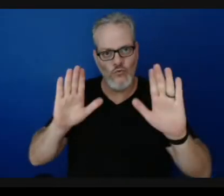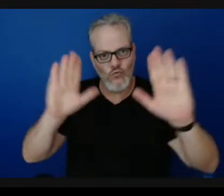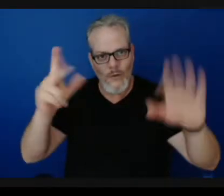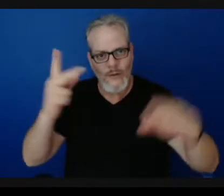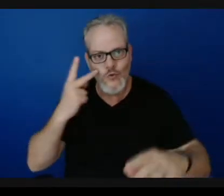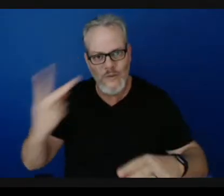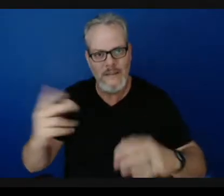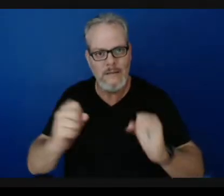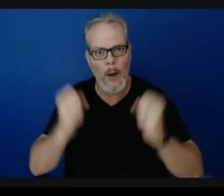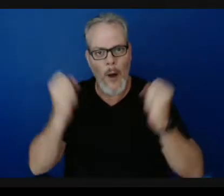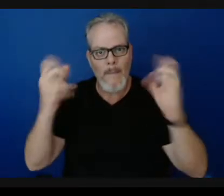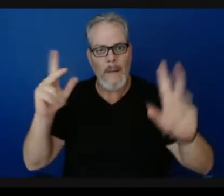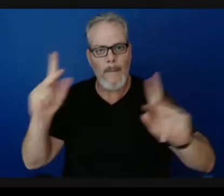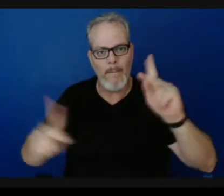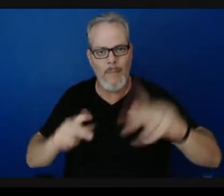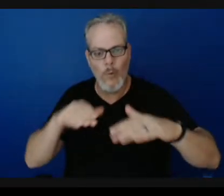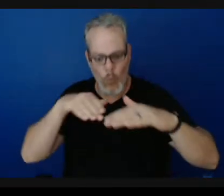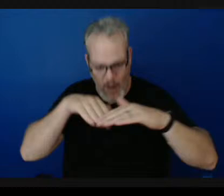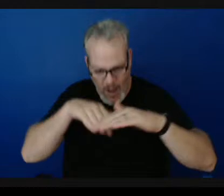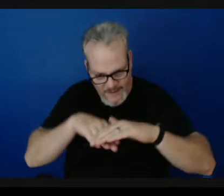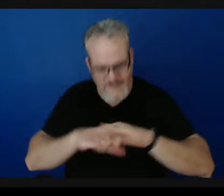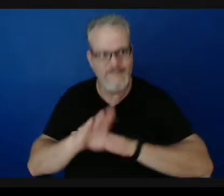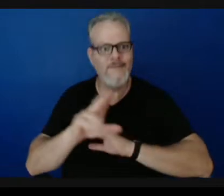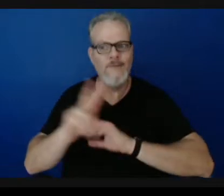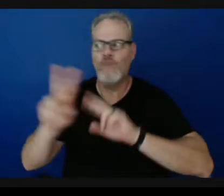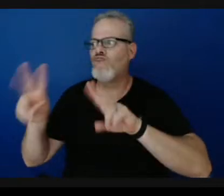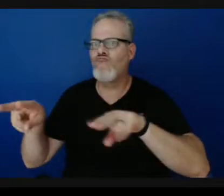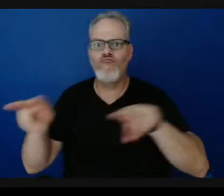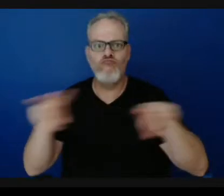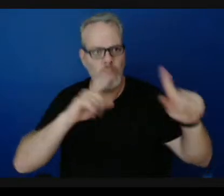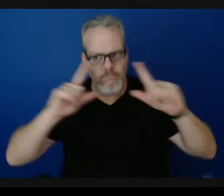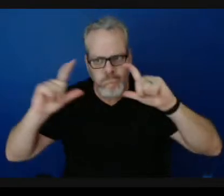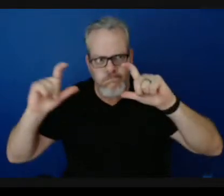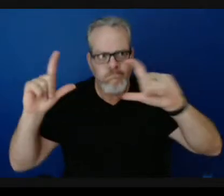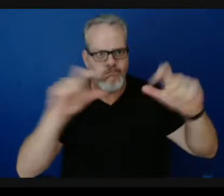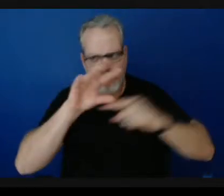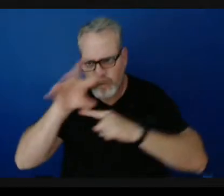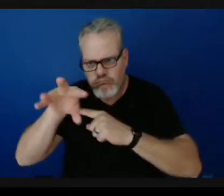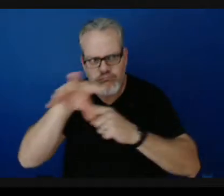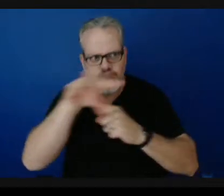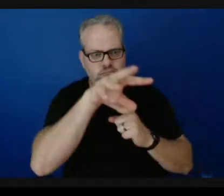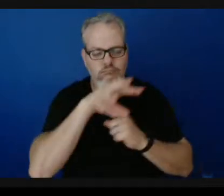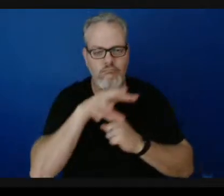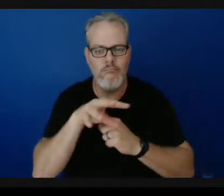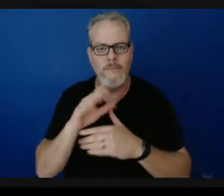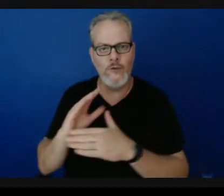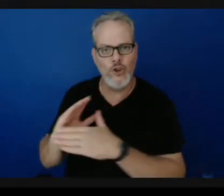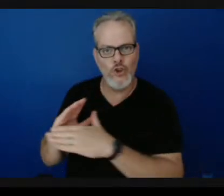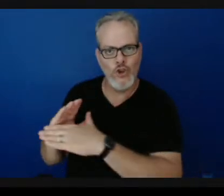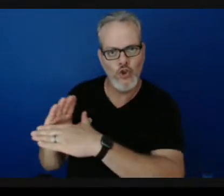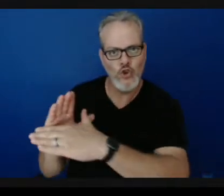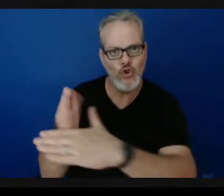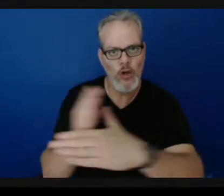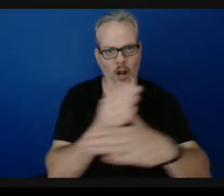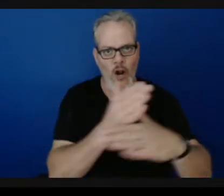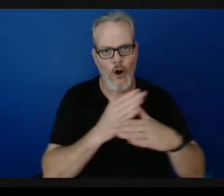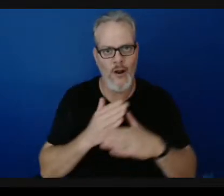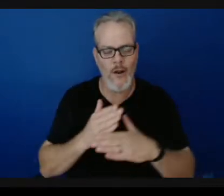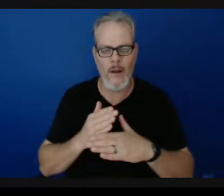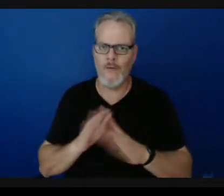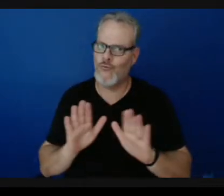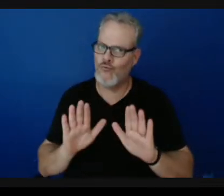and how everyone was sharing all that, right? And that's really the great thing about this eruption is